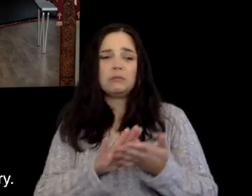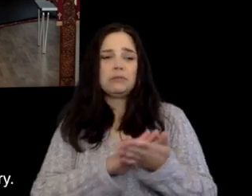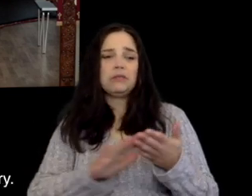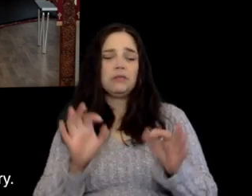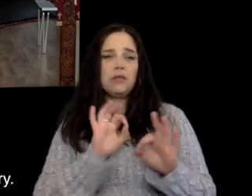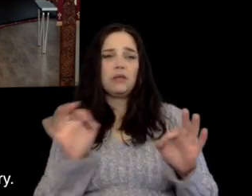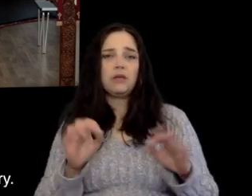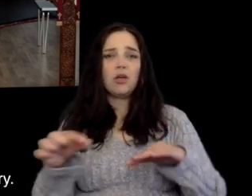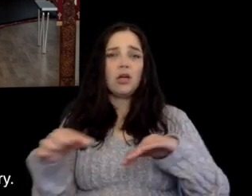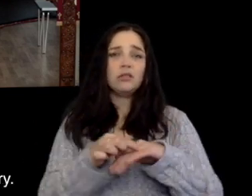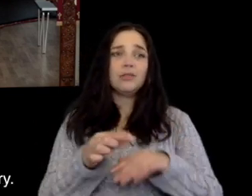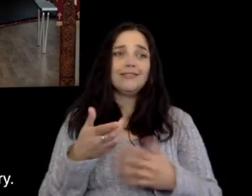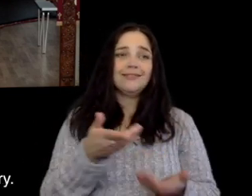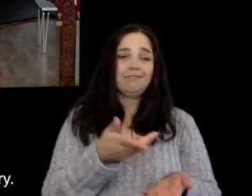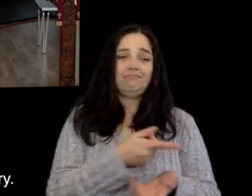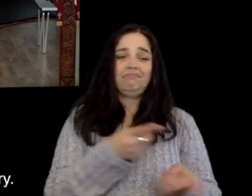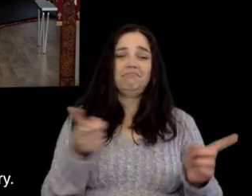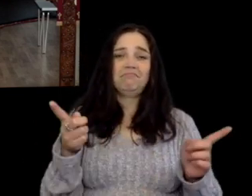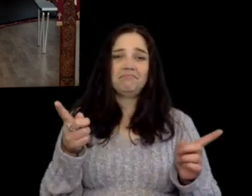nothing. Husbands,